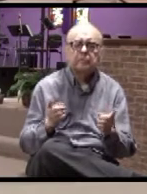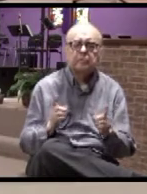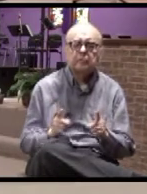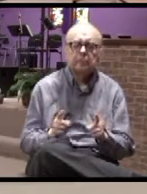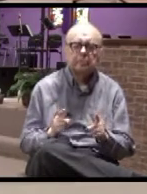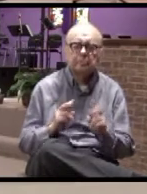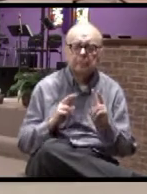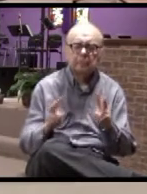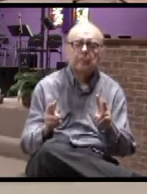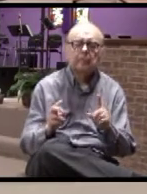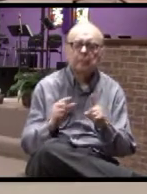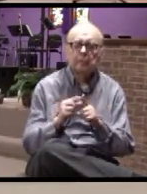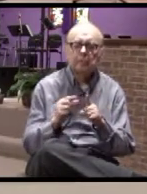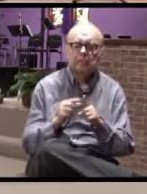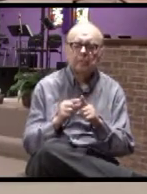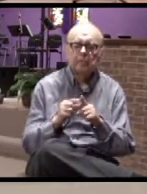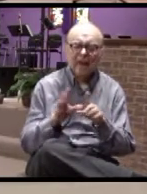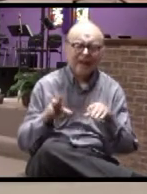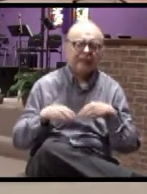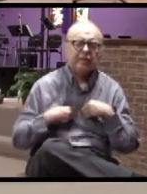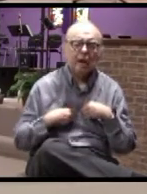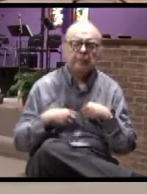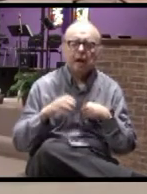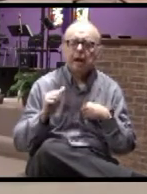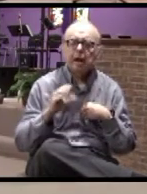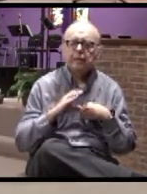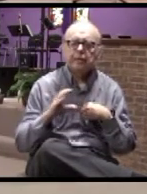When we look at the word accept,